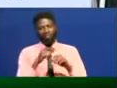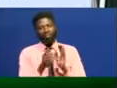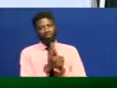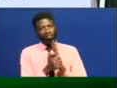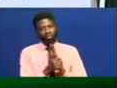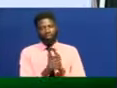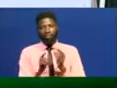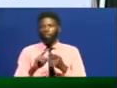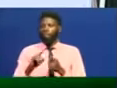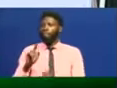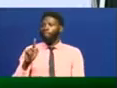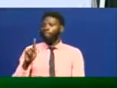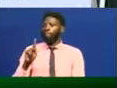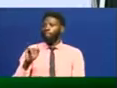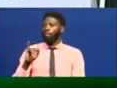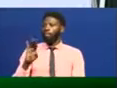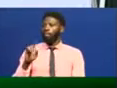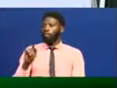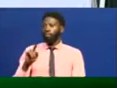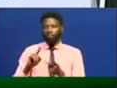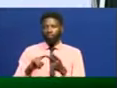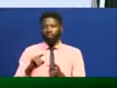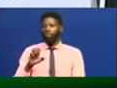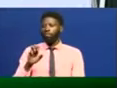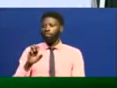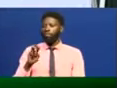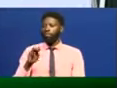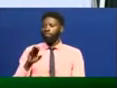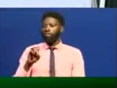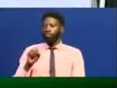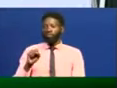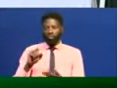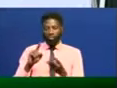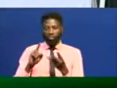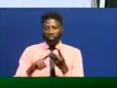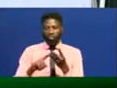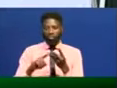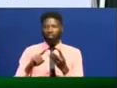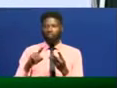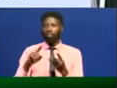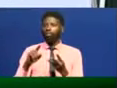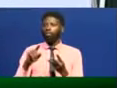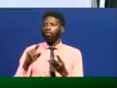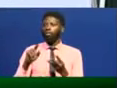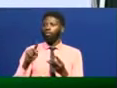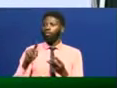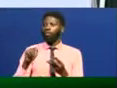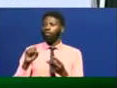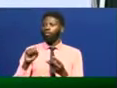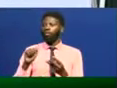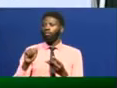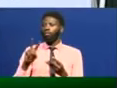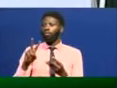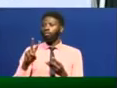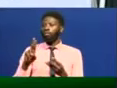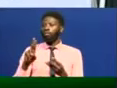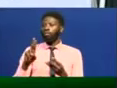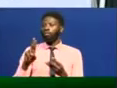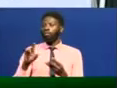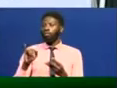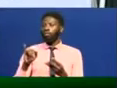Kibet, Amos Wanjala, Alvin Kasavuli. We hosted